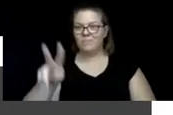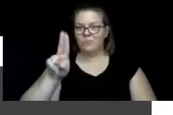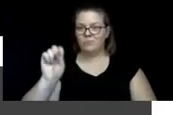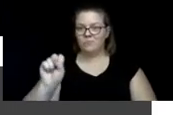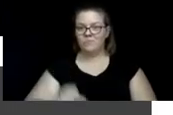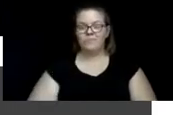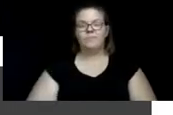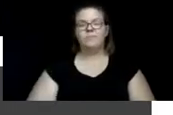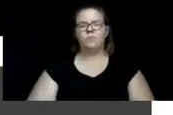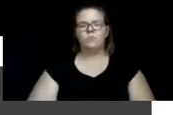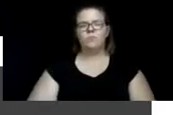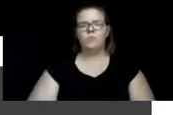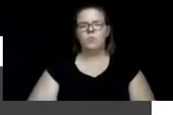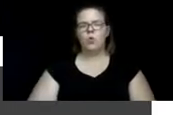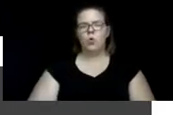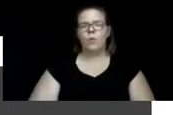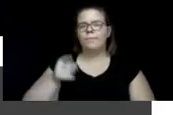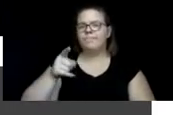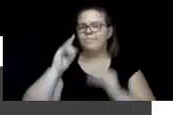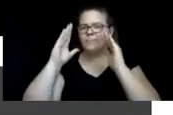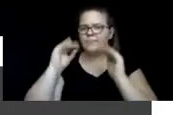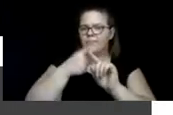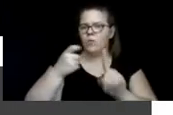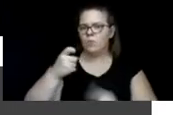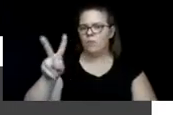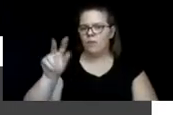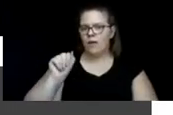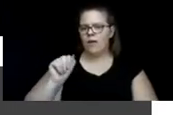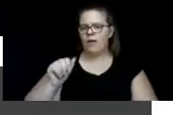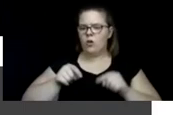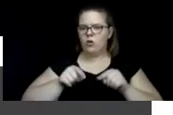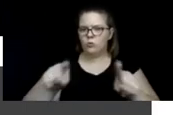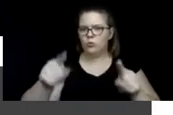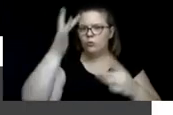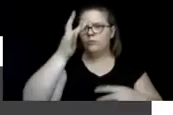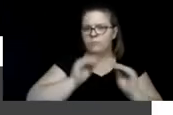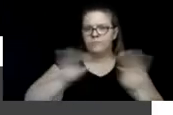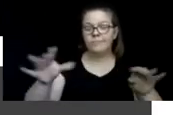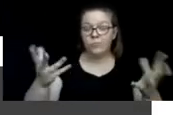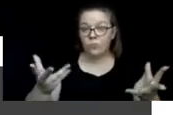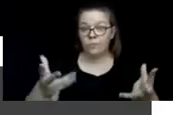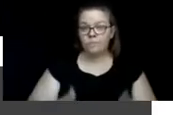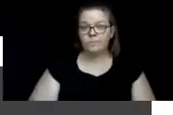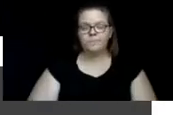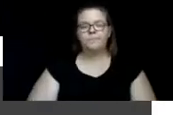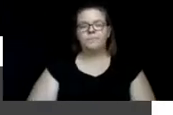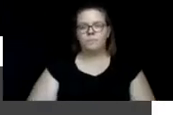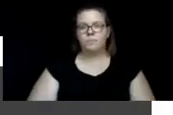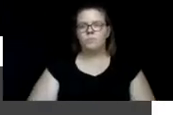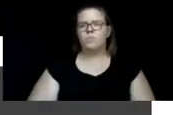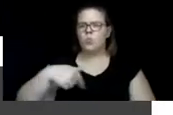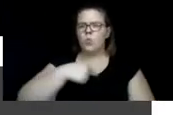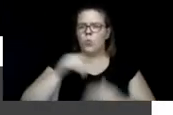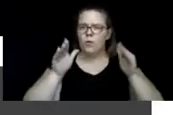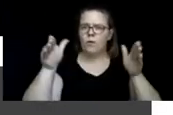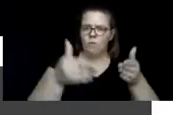So what can you expect from the VA during a pandemic? So we're real focused on what's